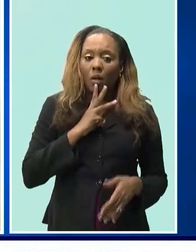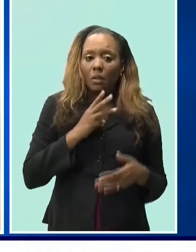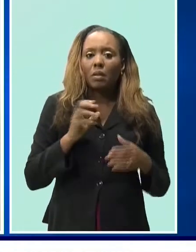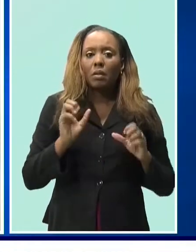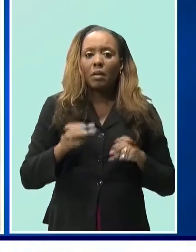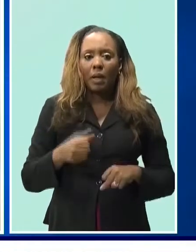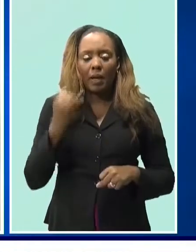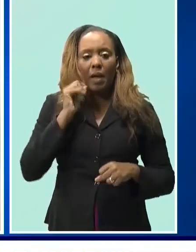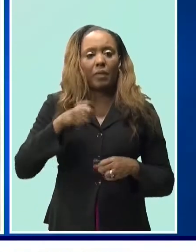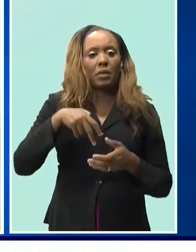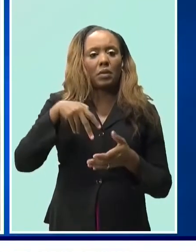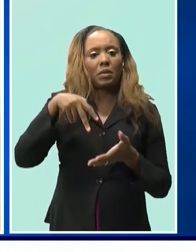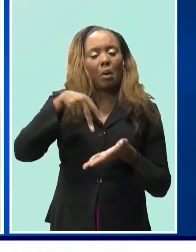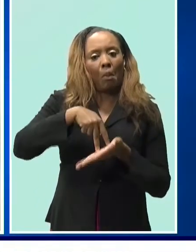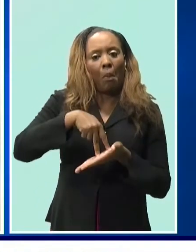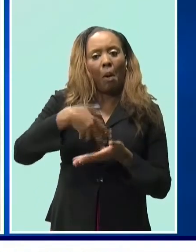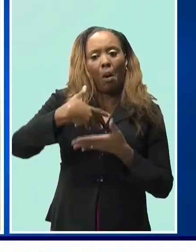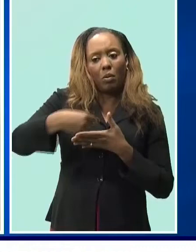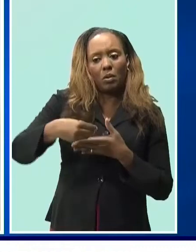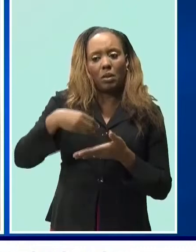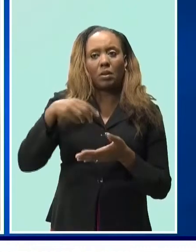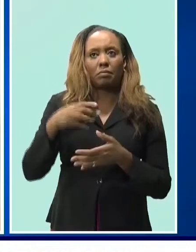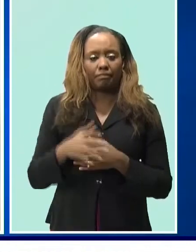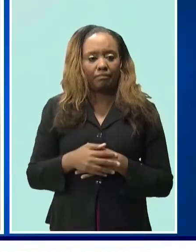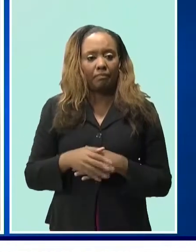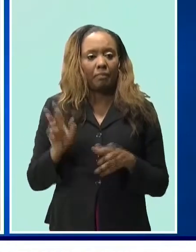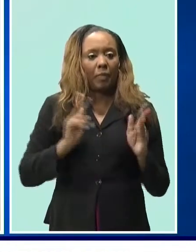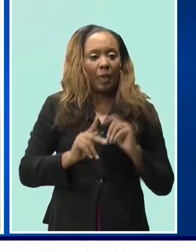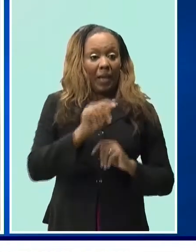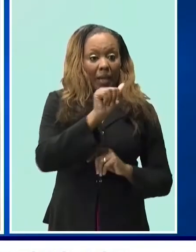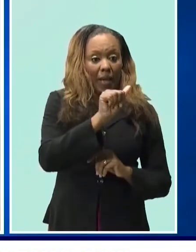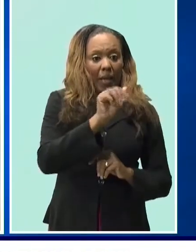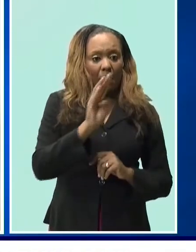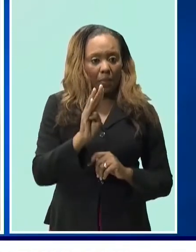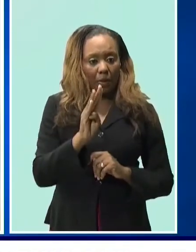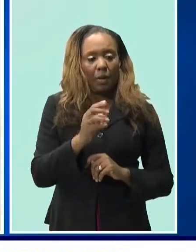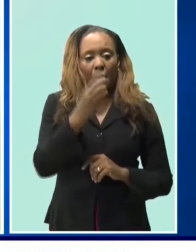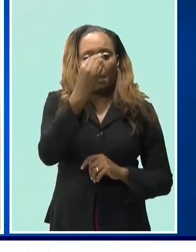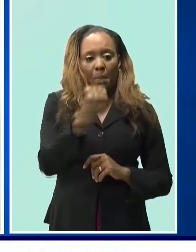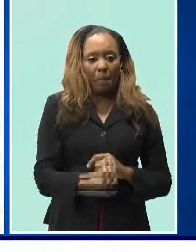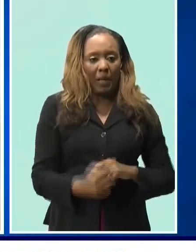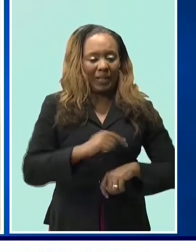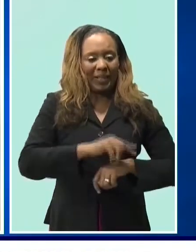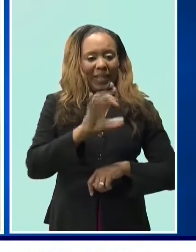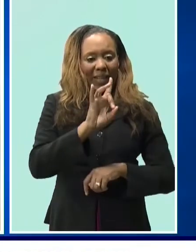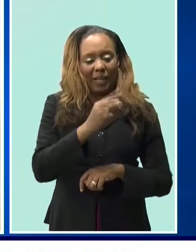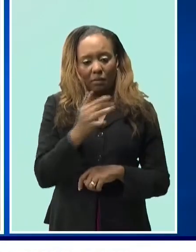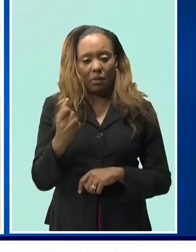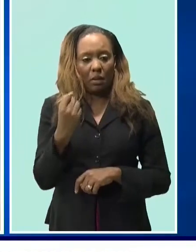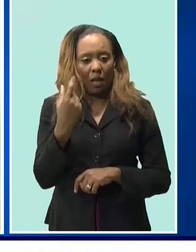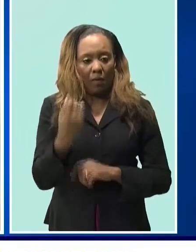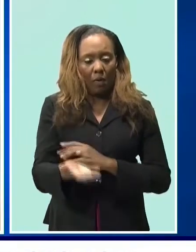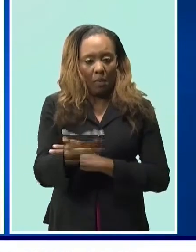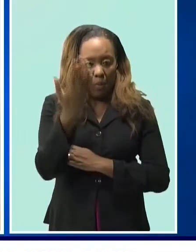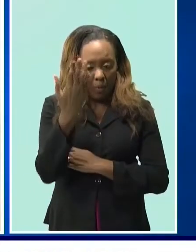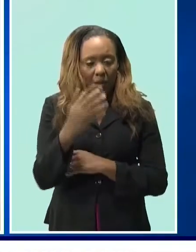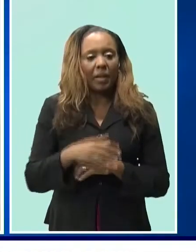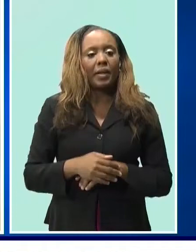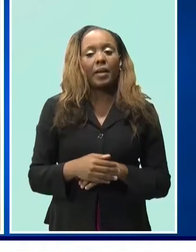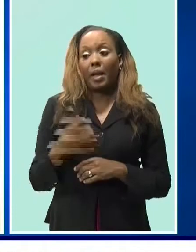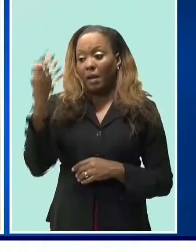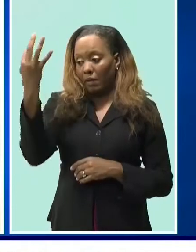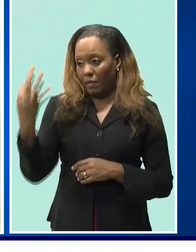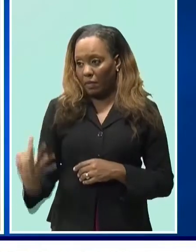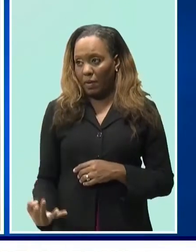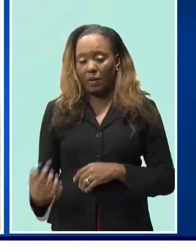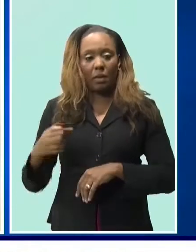letter A or B, your shopping days will be on Mondays between 8 and 11 a.m. and then again on